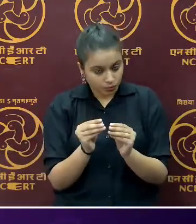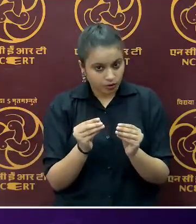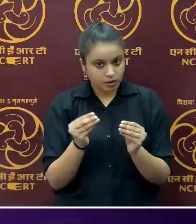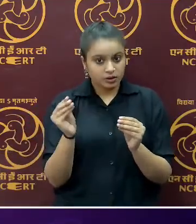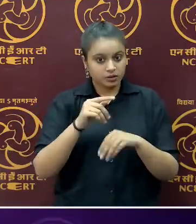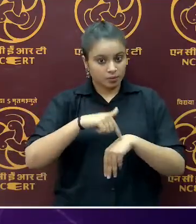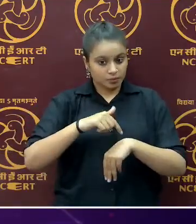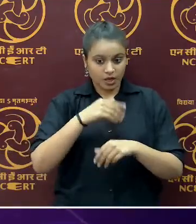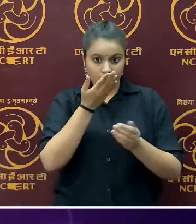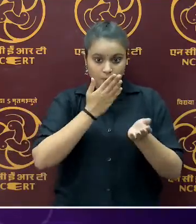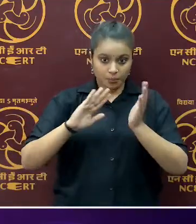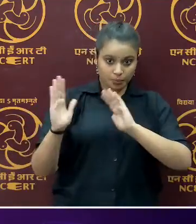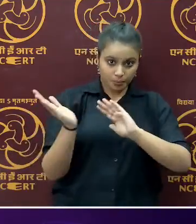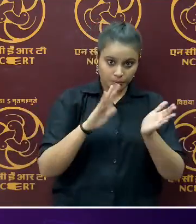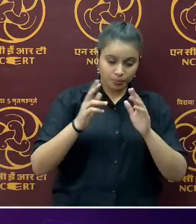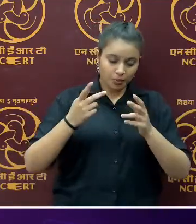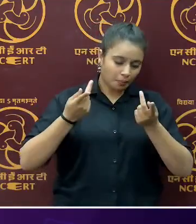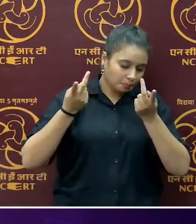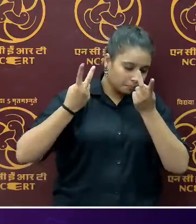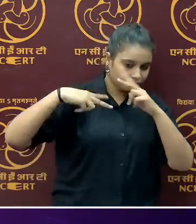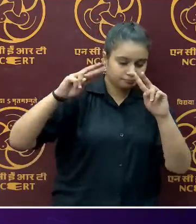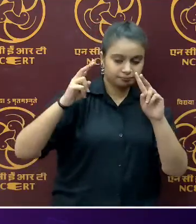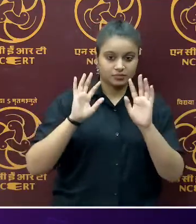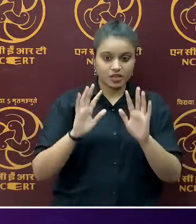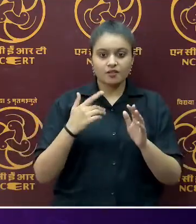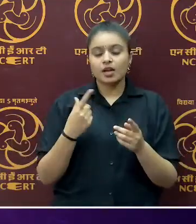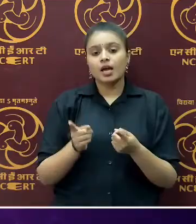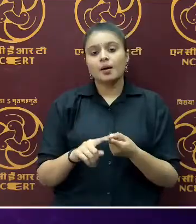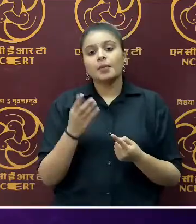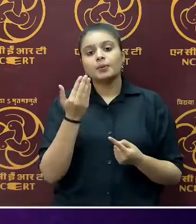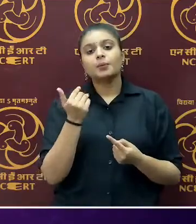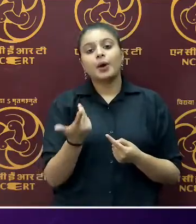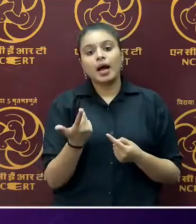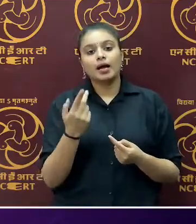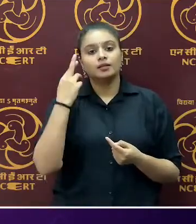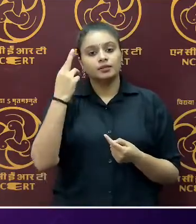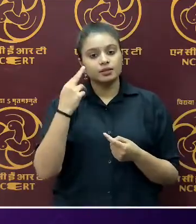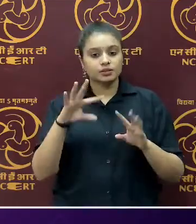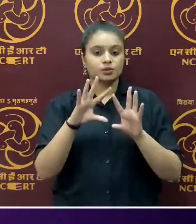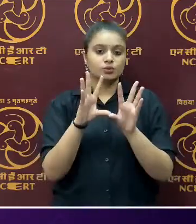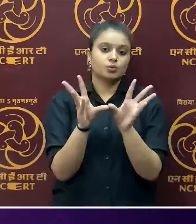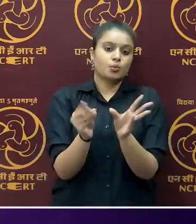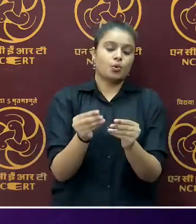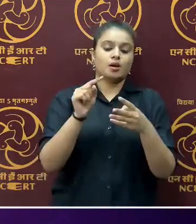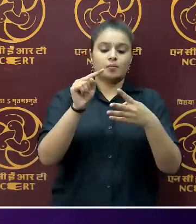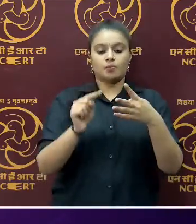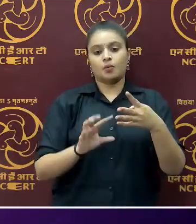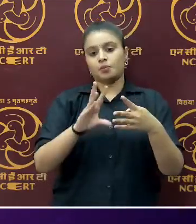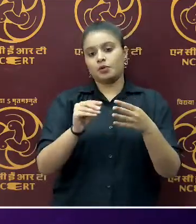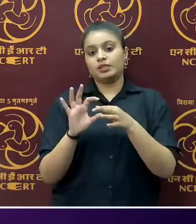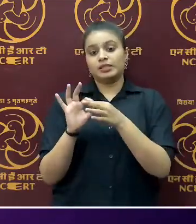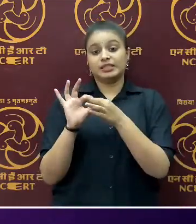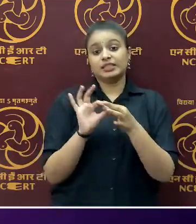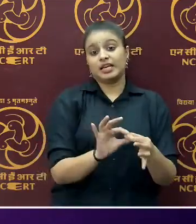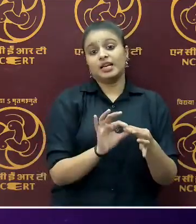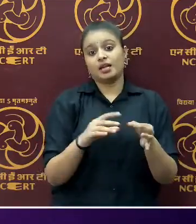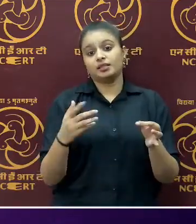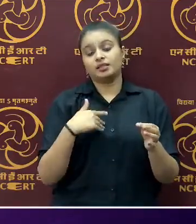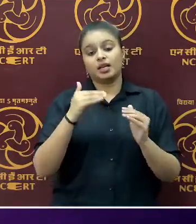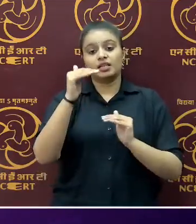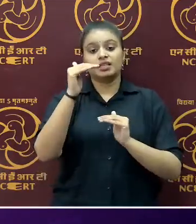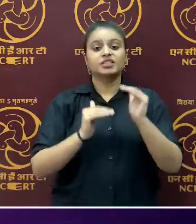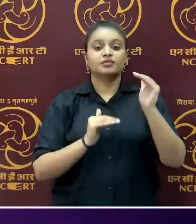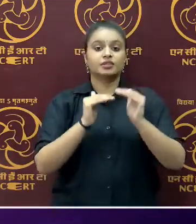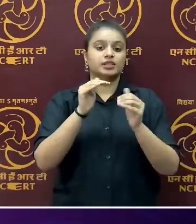Sometimes the wind speed is really very high. Why is that happening? All these phenomena are related to difference in